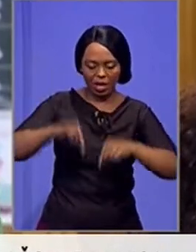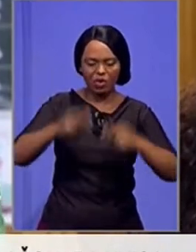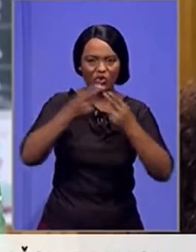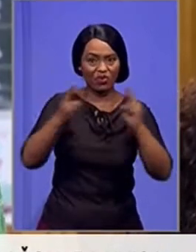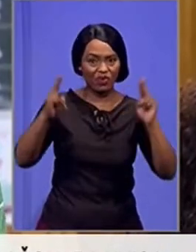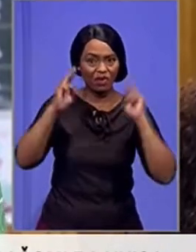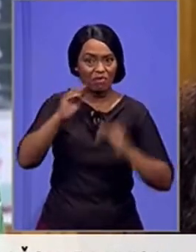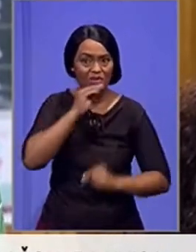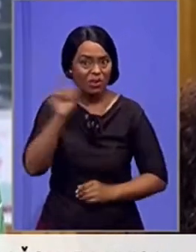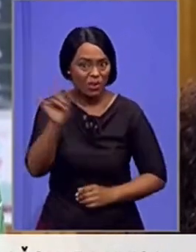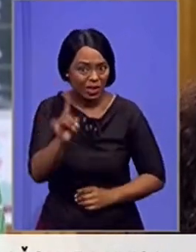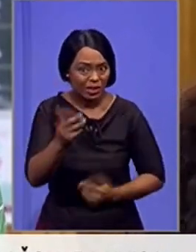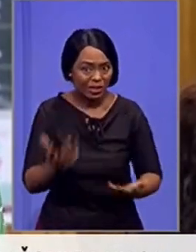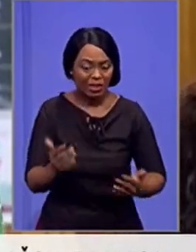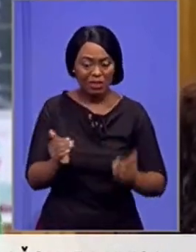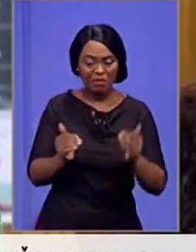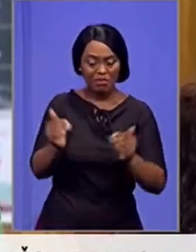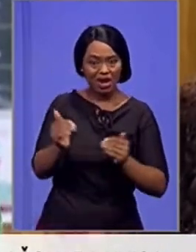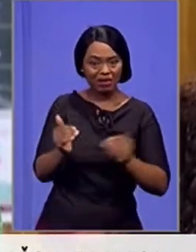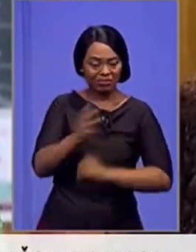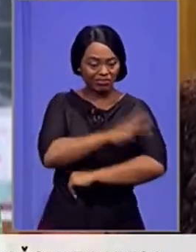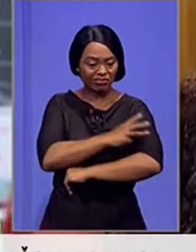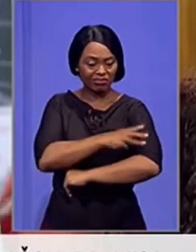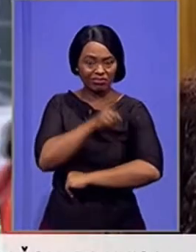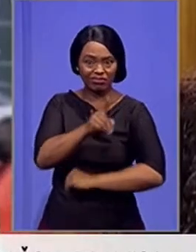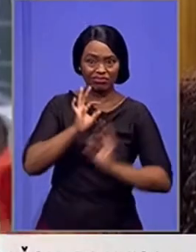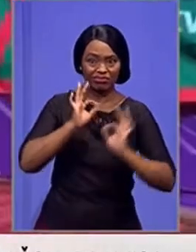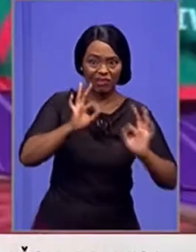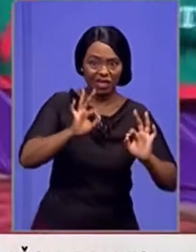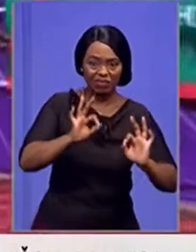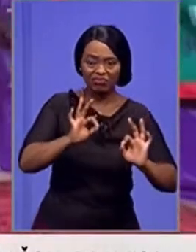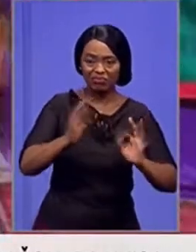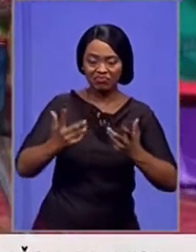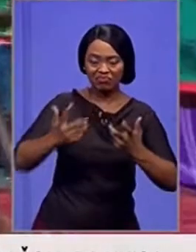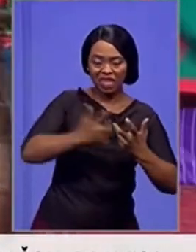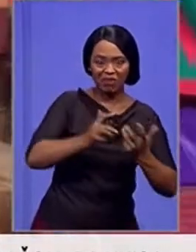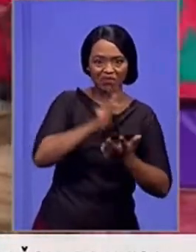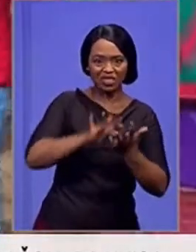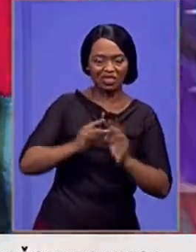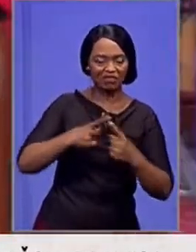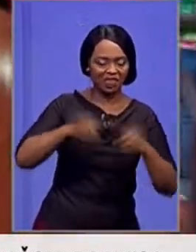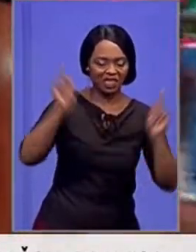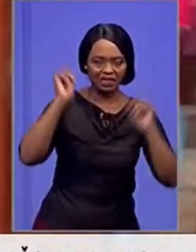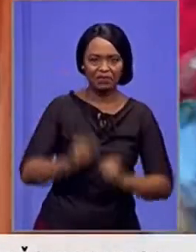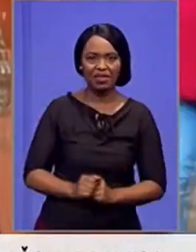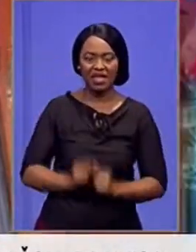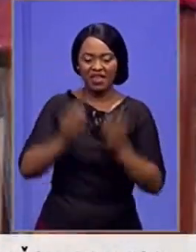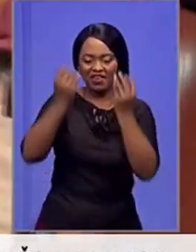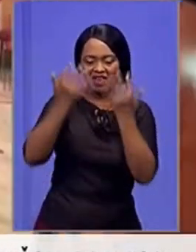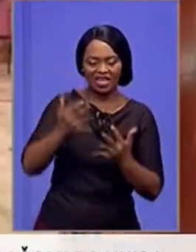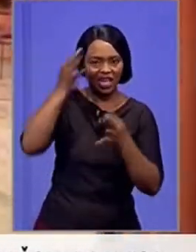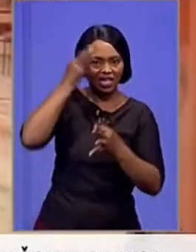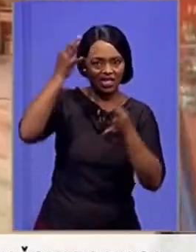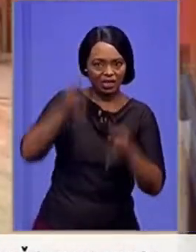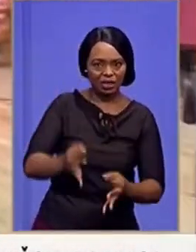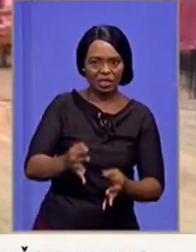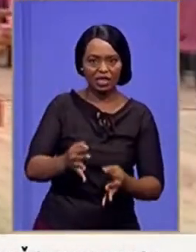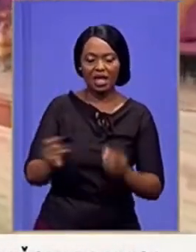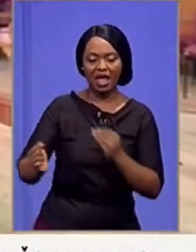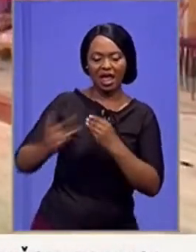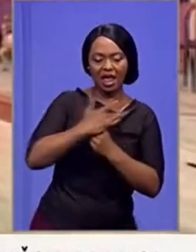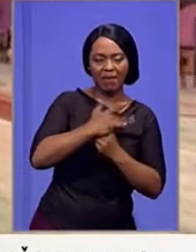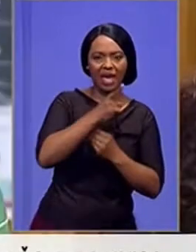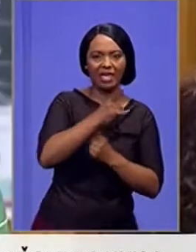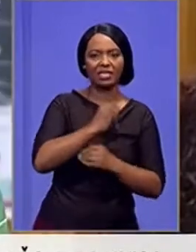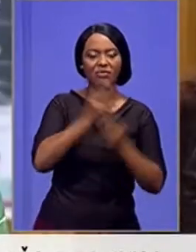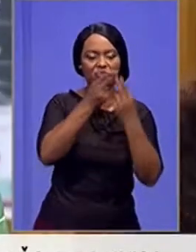that the type of management that we have is not a management that is fit for purpose. There are financial decisions that they take that will impact the